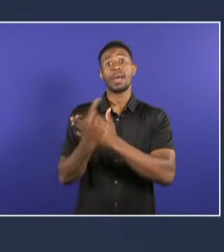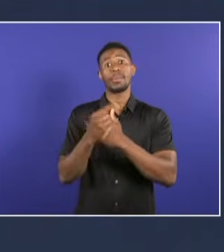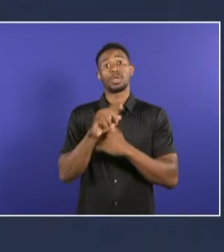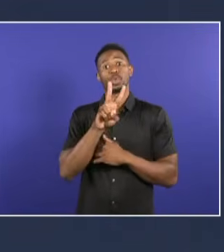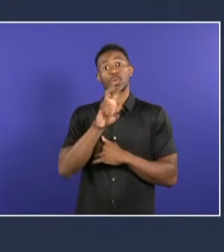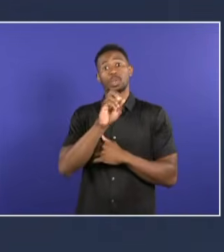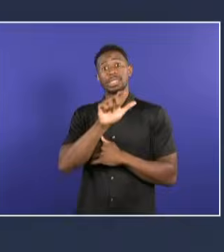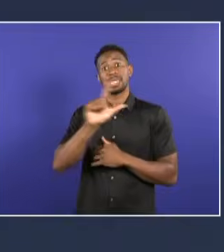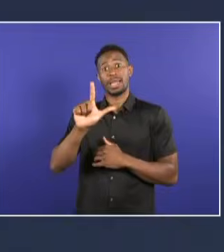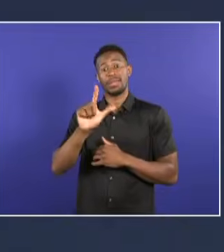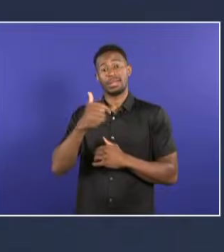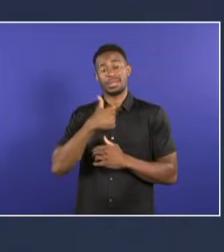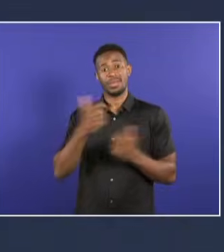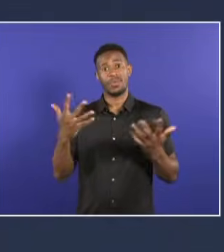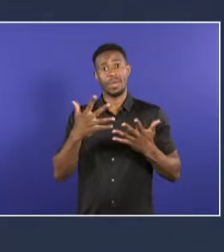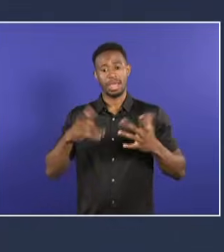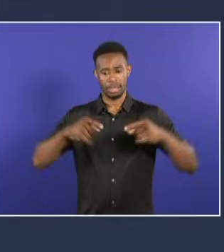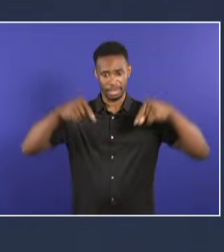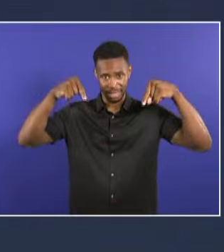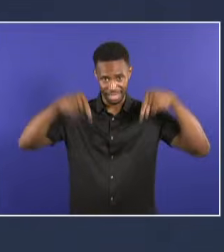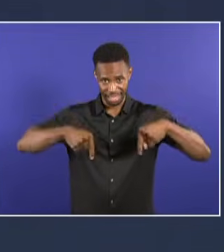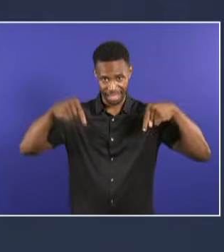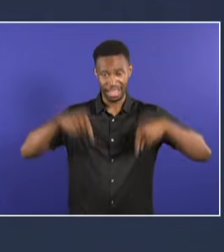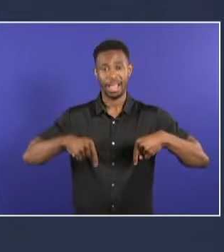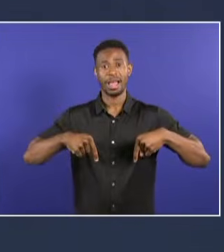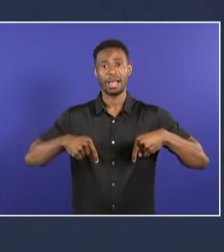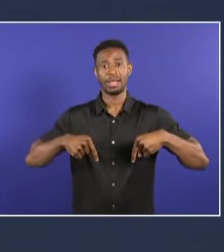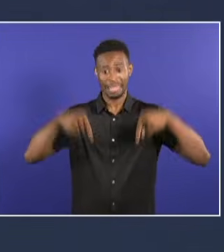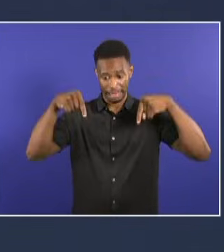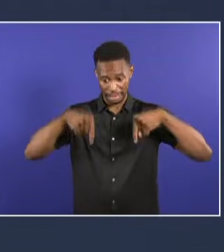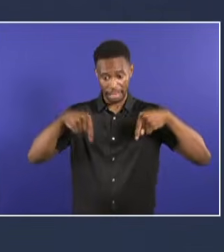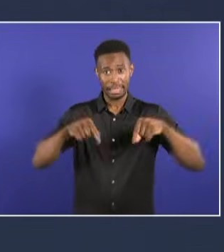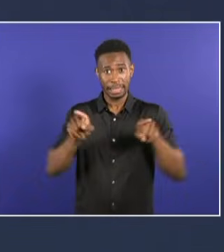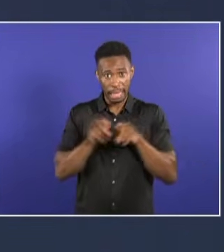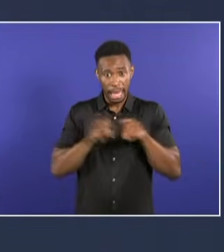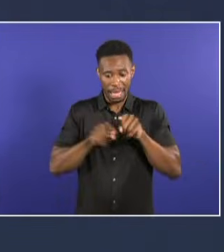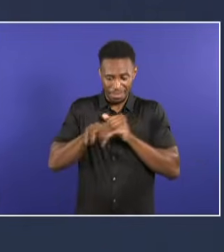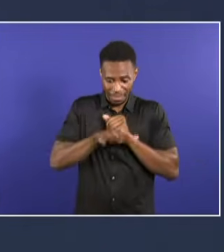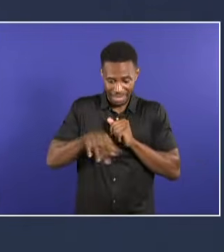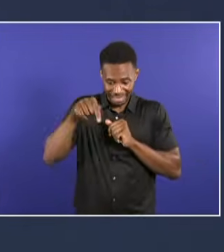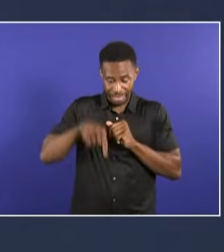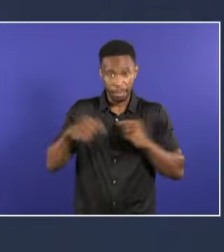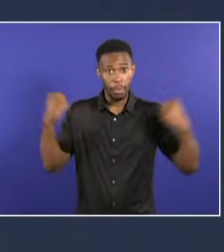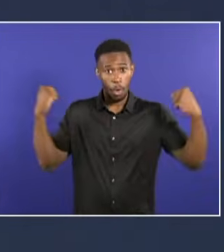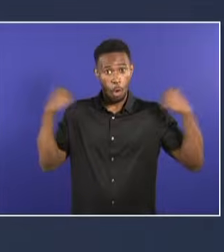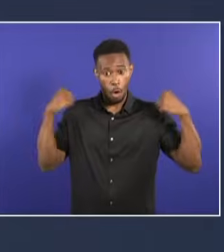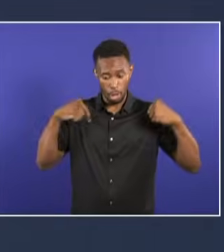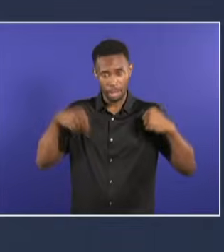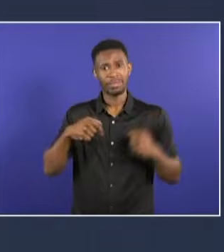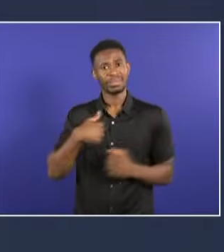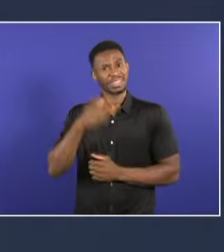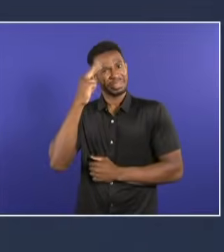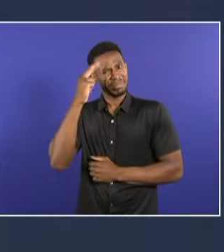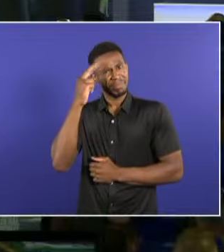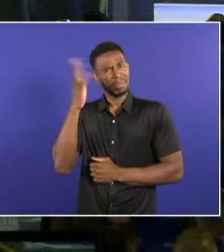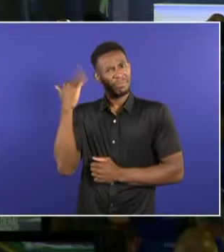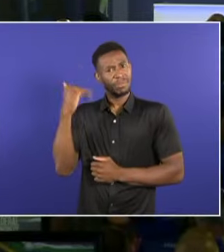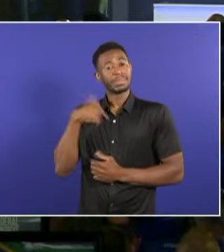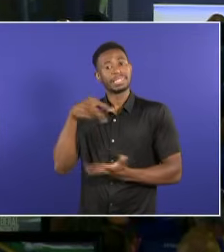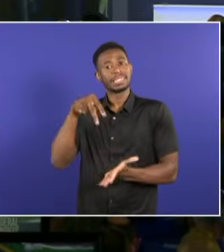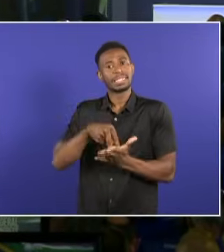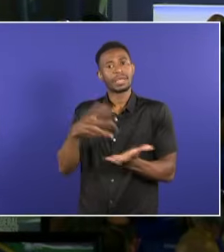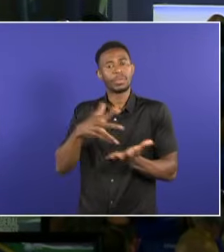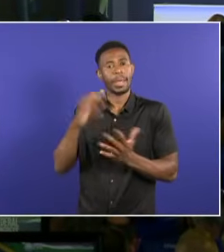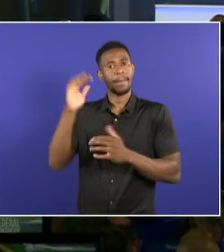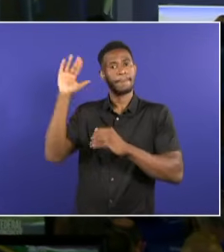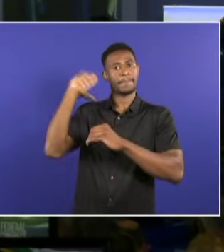right here in the crowd at Gallagher Estate in this exact hall. I remember I stood at the back